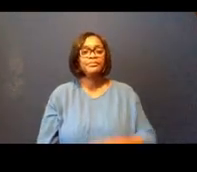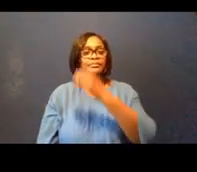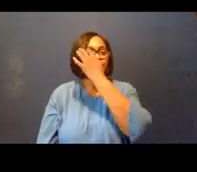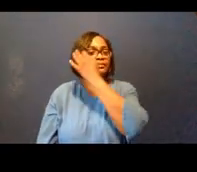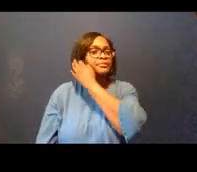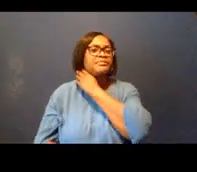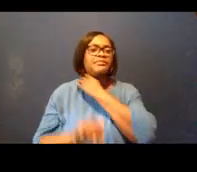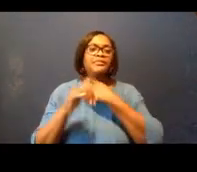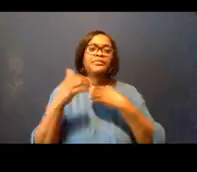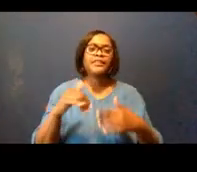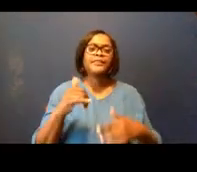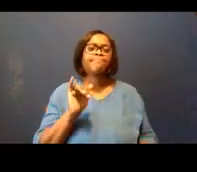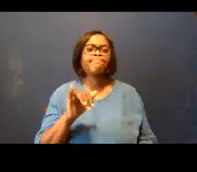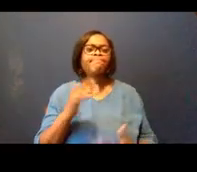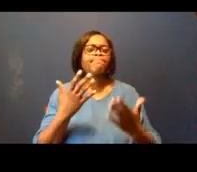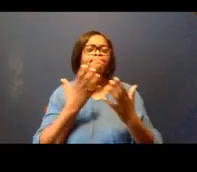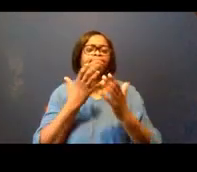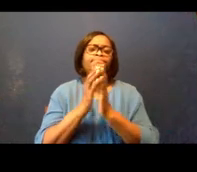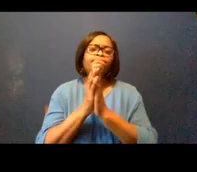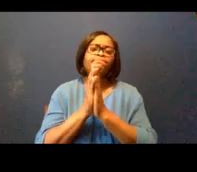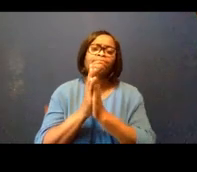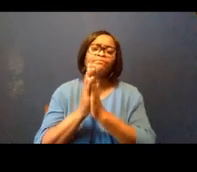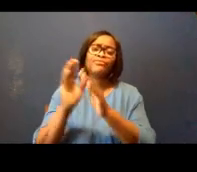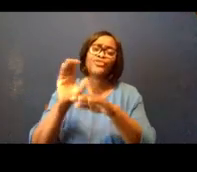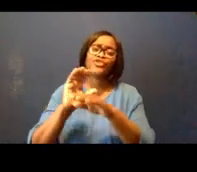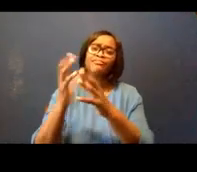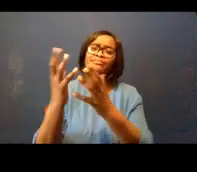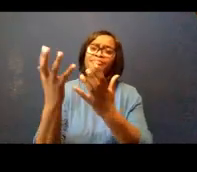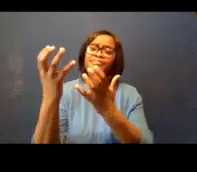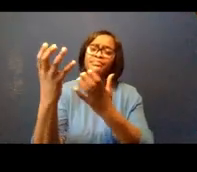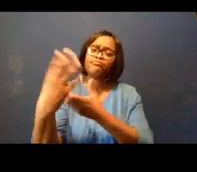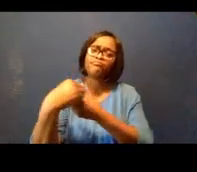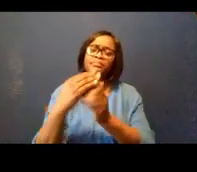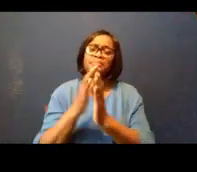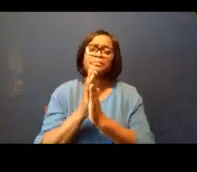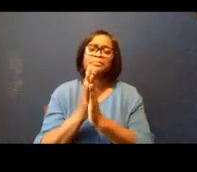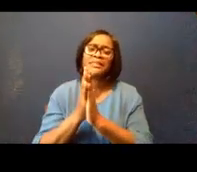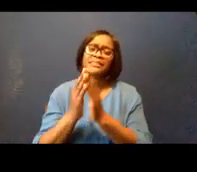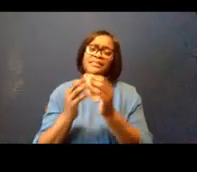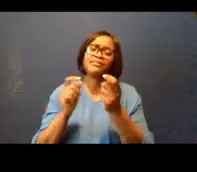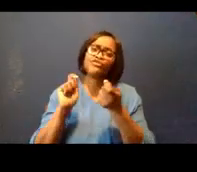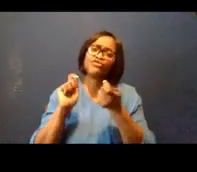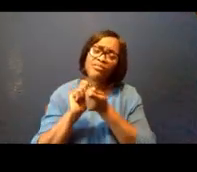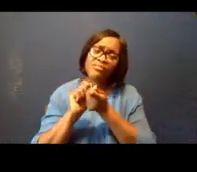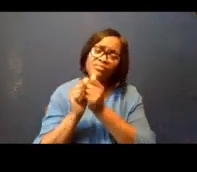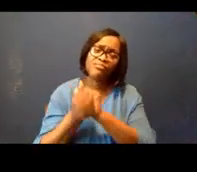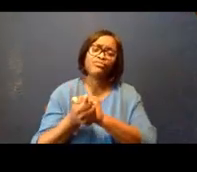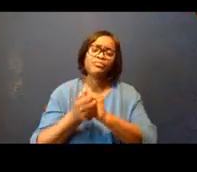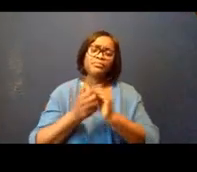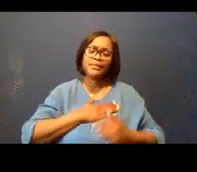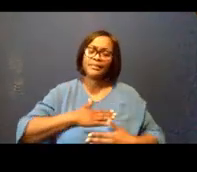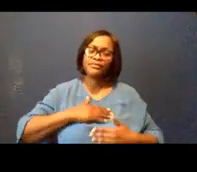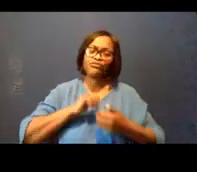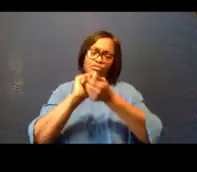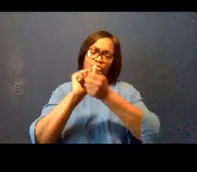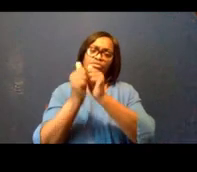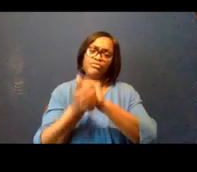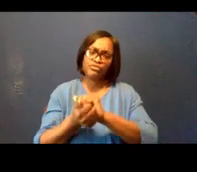But that has been, and it's been a difficult task.